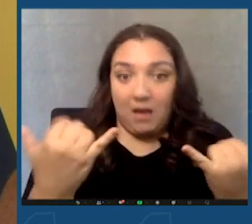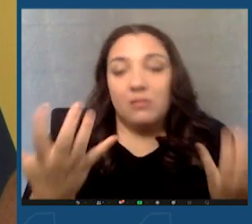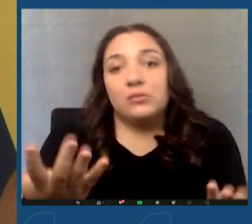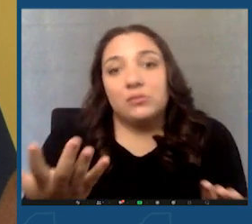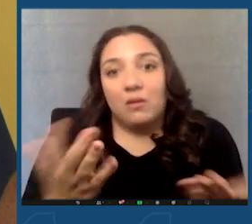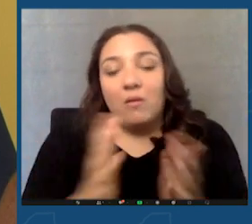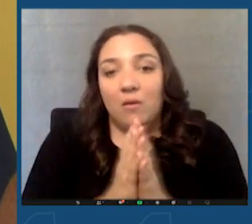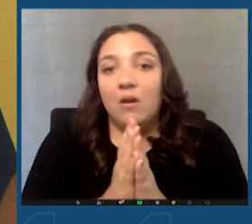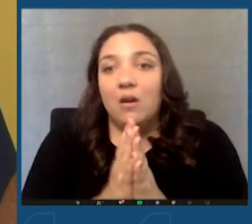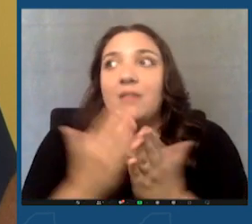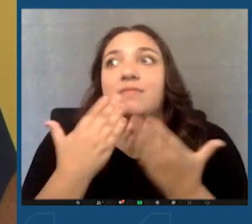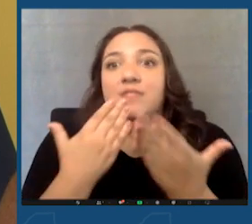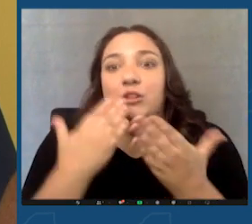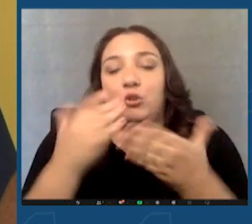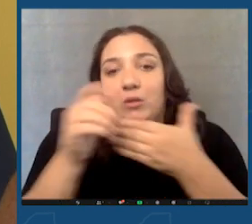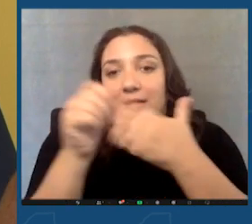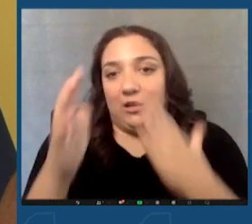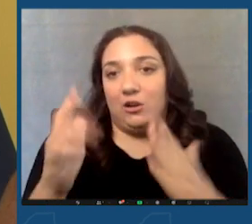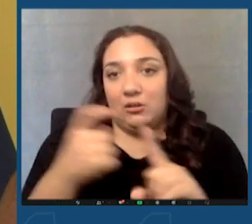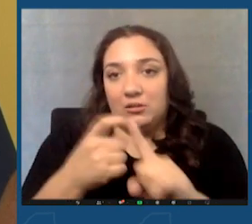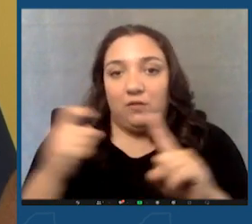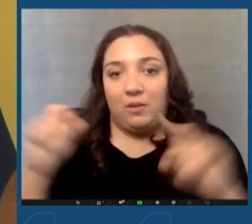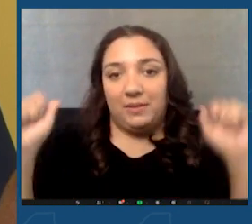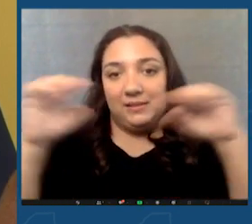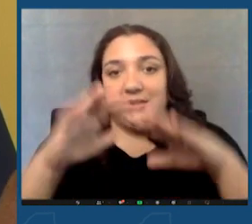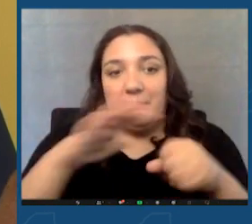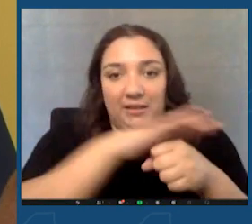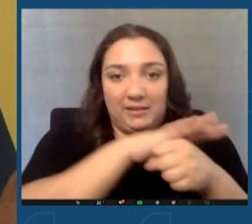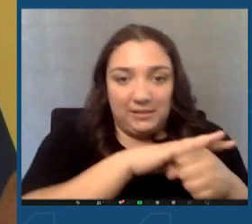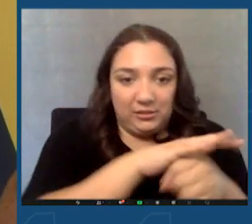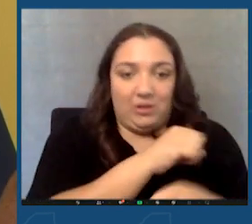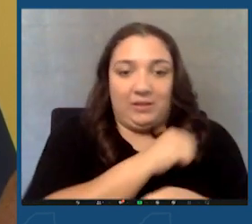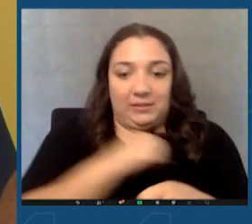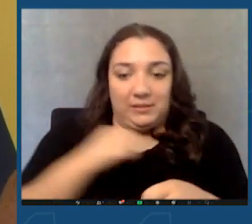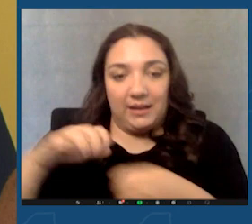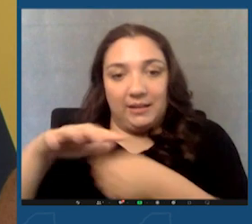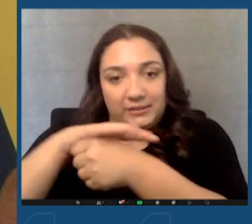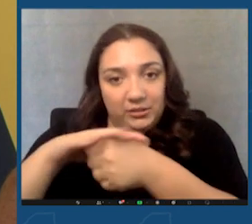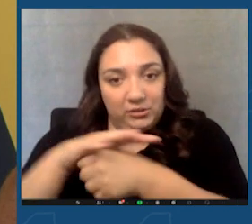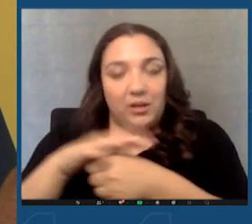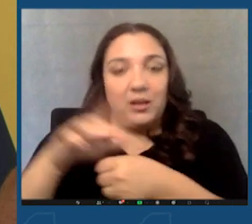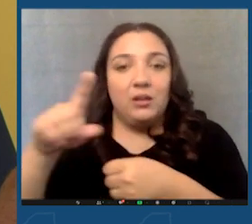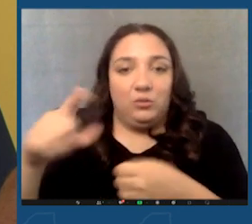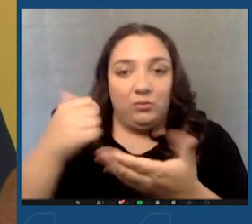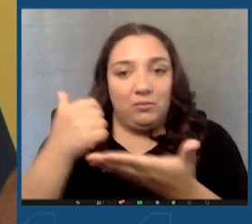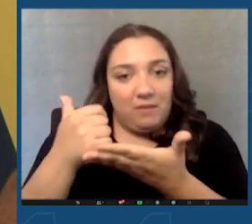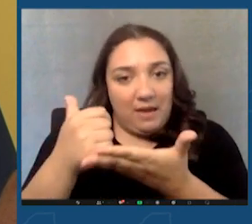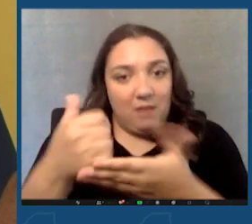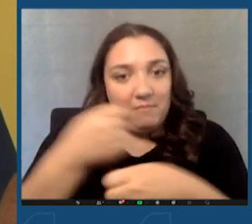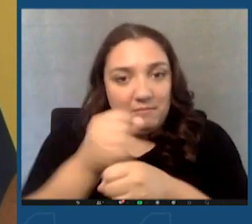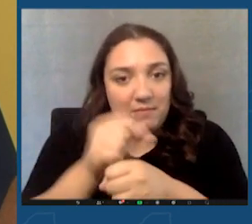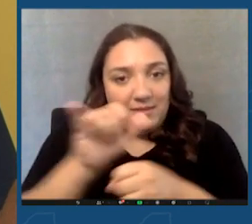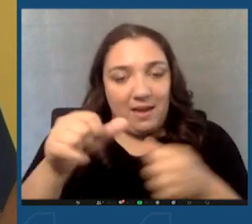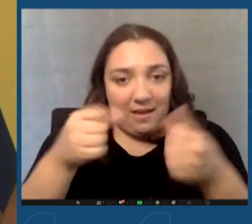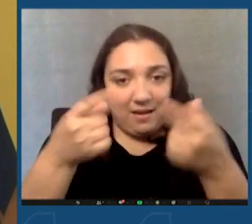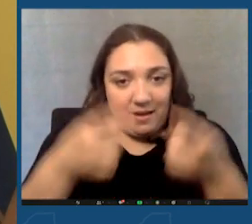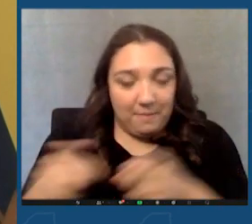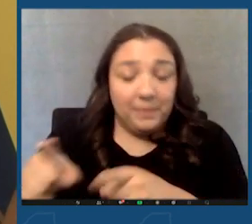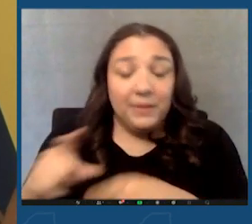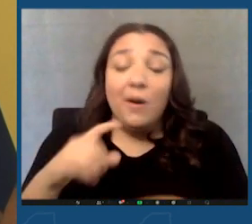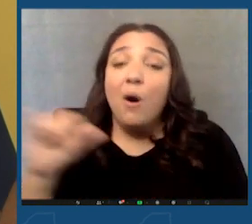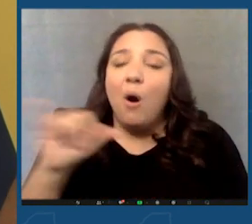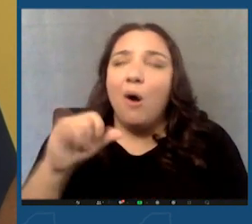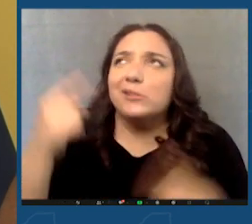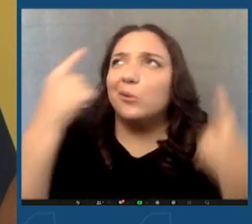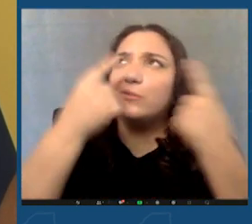leaders from our Assembly District, our Senate District for making this happen. We also said, what else can we do? We really were pushing ourselves. We